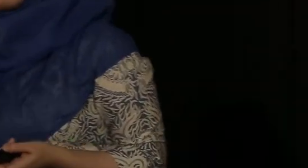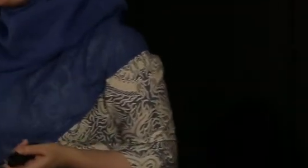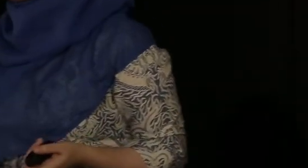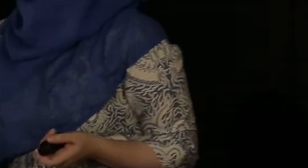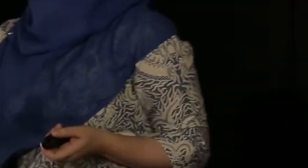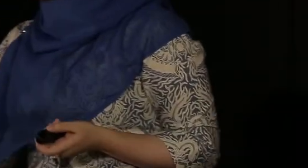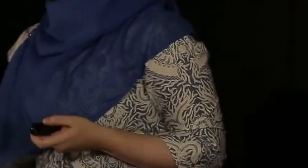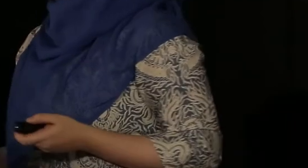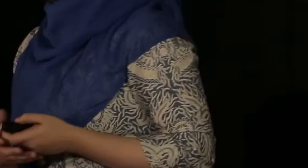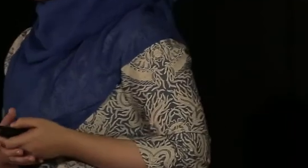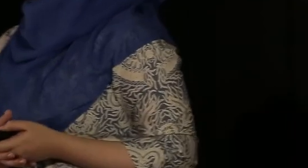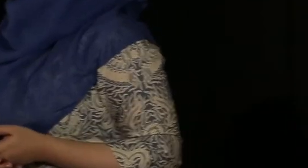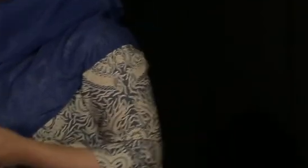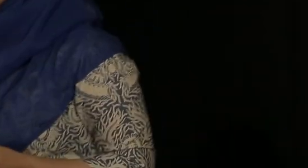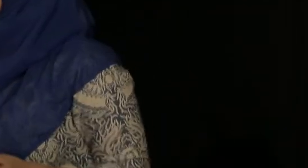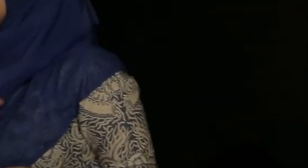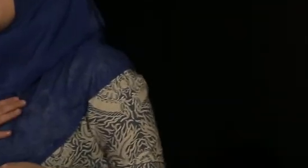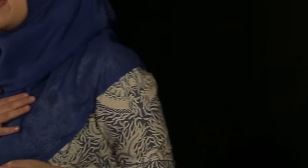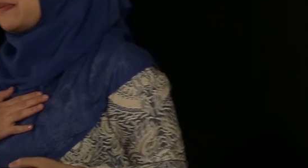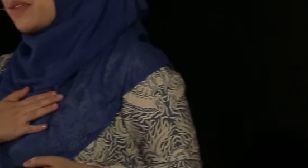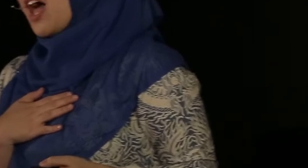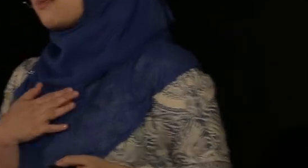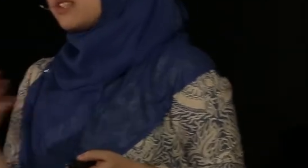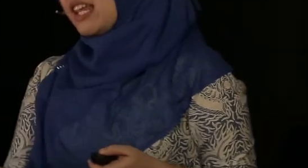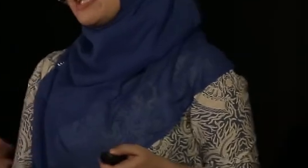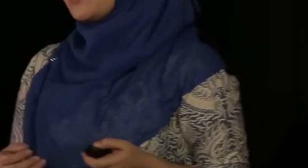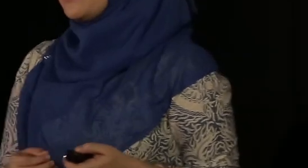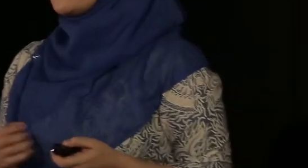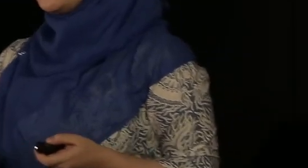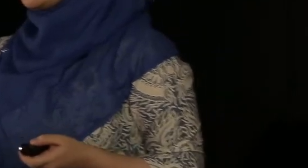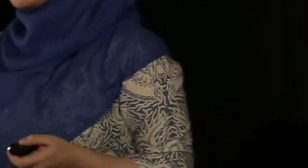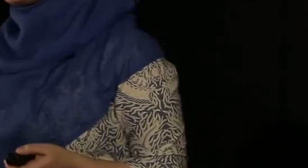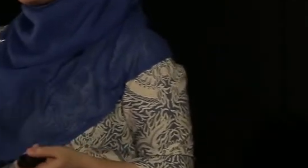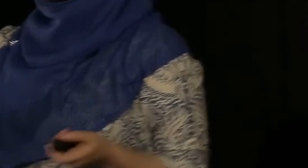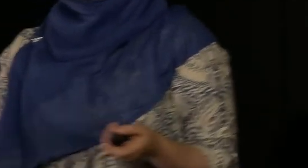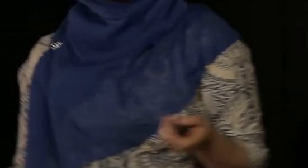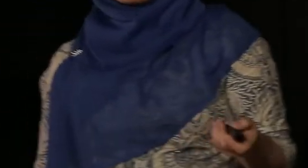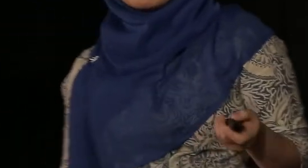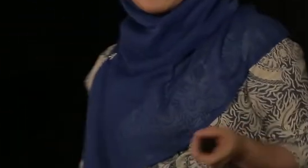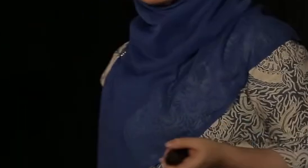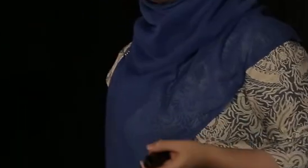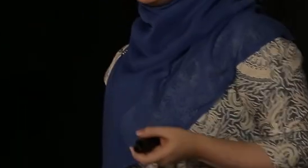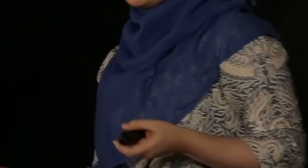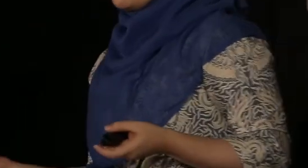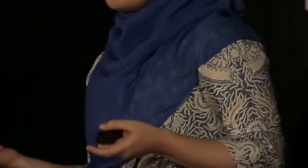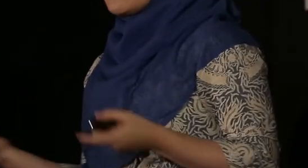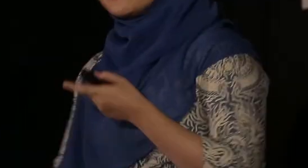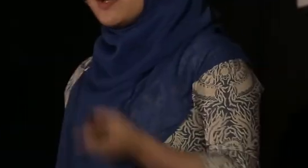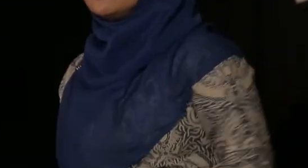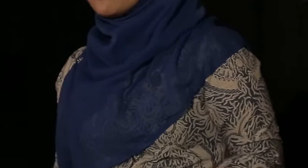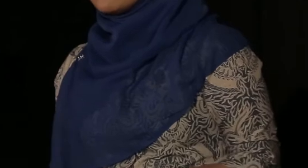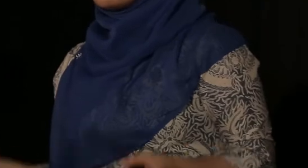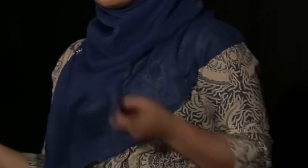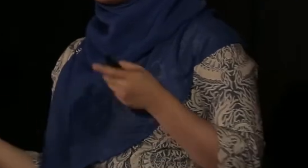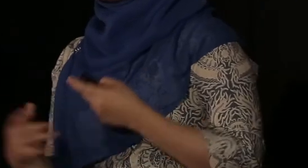So before we get into the reason why I sign, I would like to invite you guys, because we're here in Penang, might as